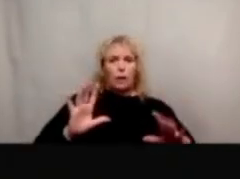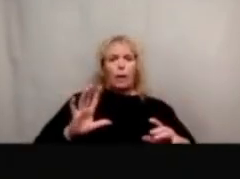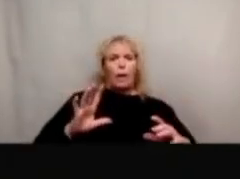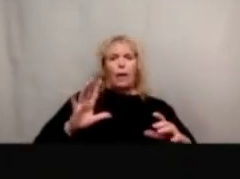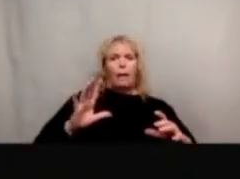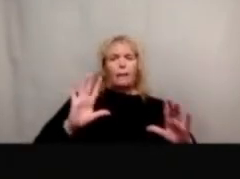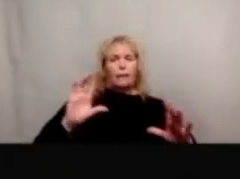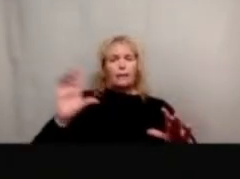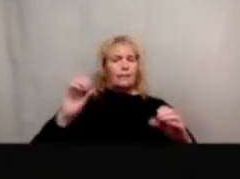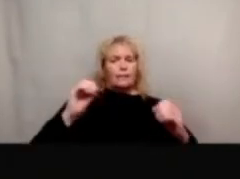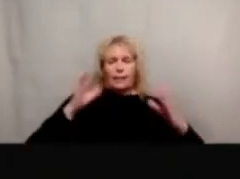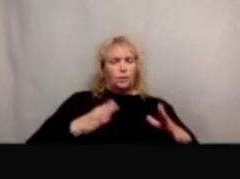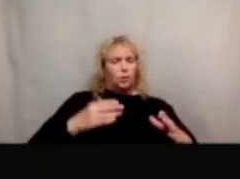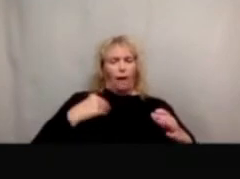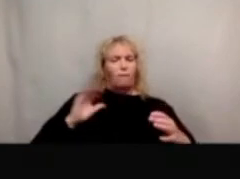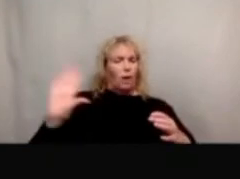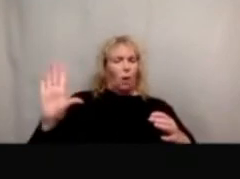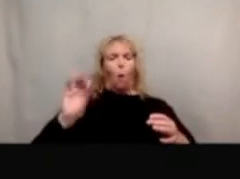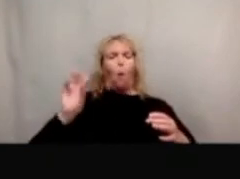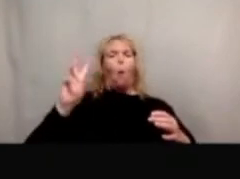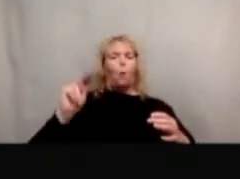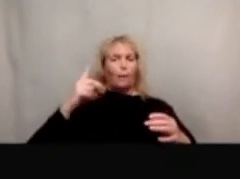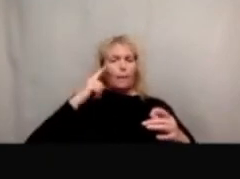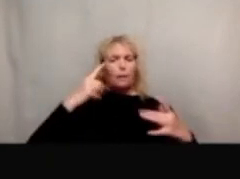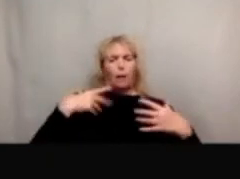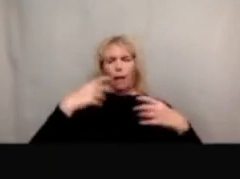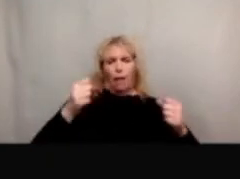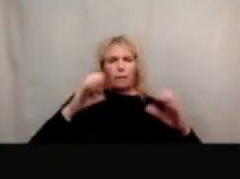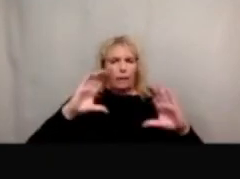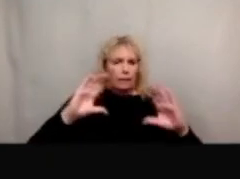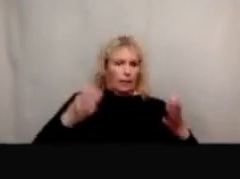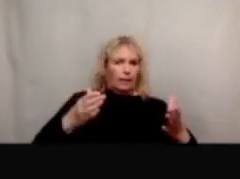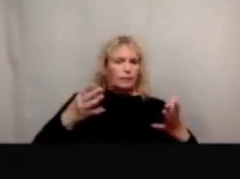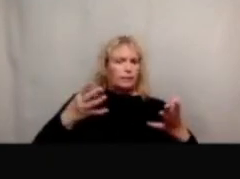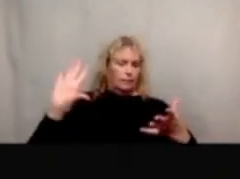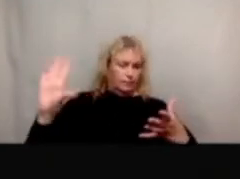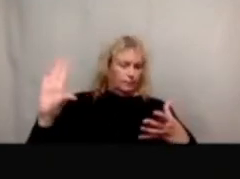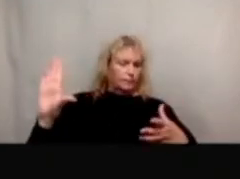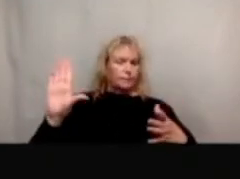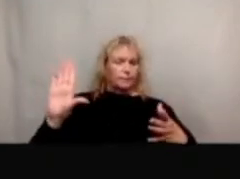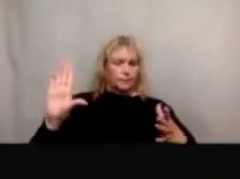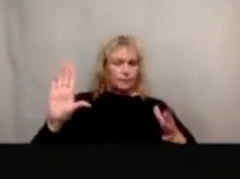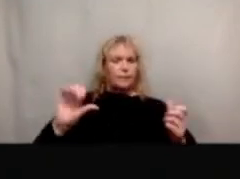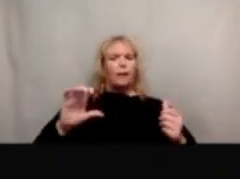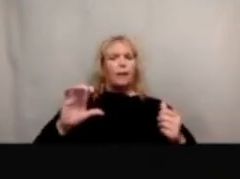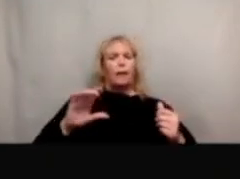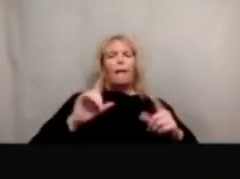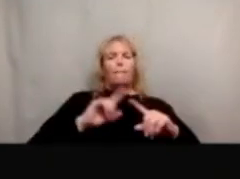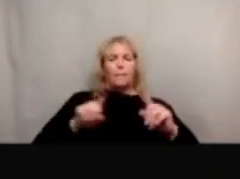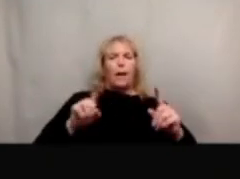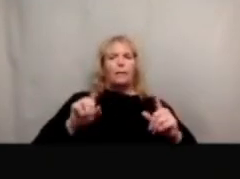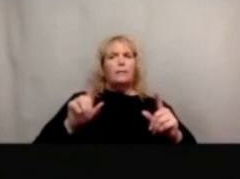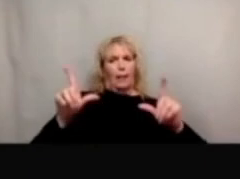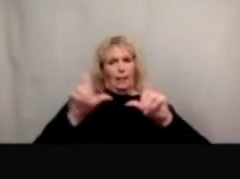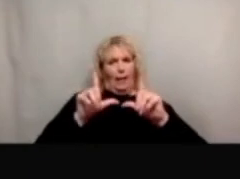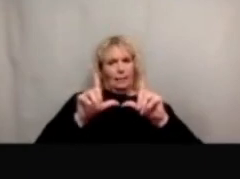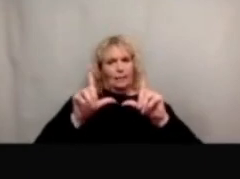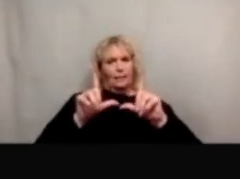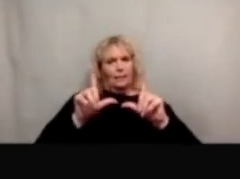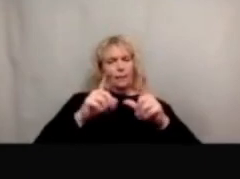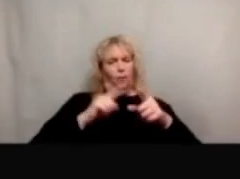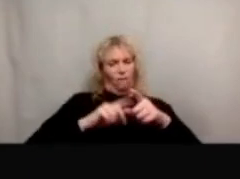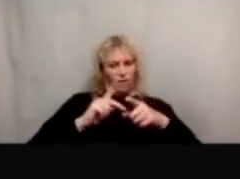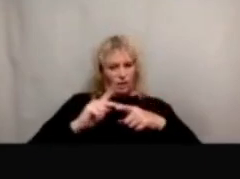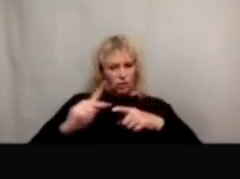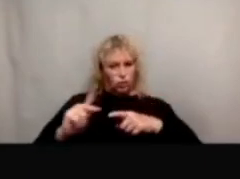that teachers have to deal with in the classroom, but understanding that there are licensed professionals, and it's also a great